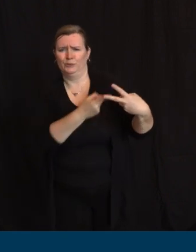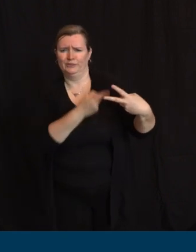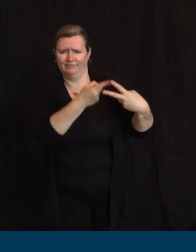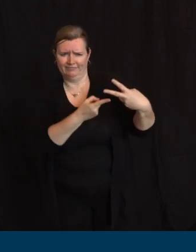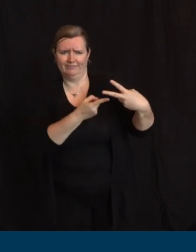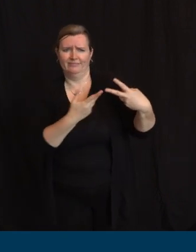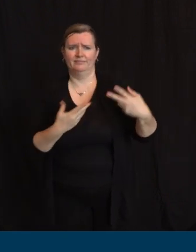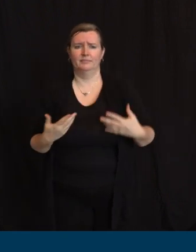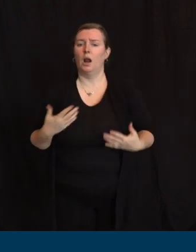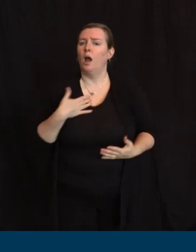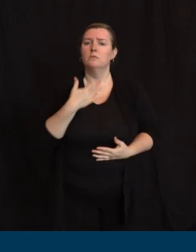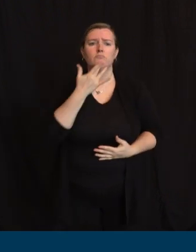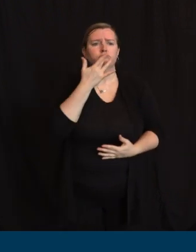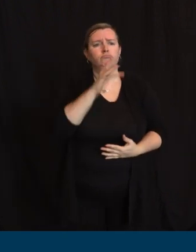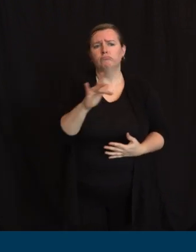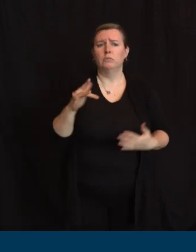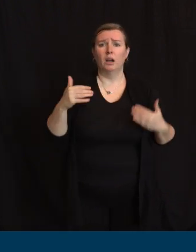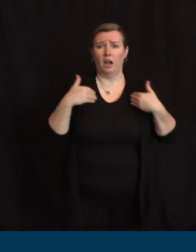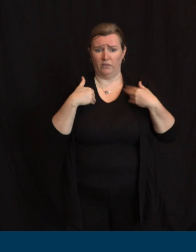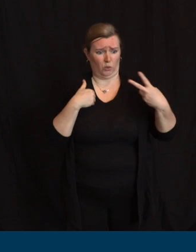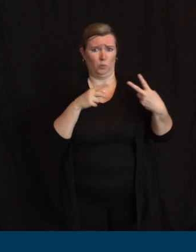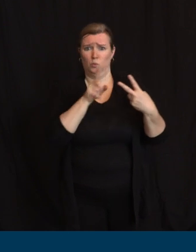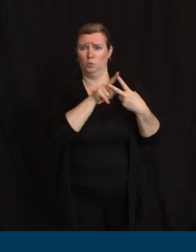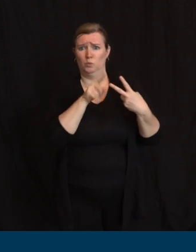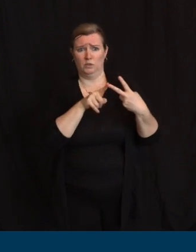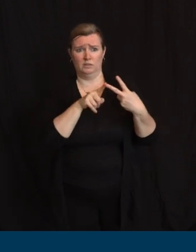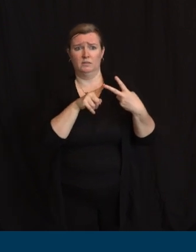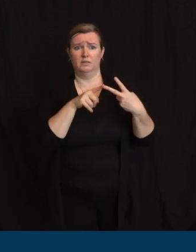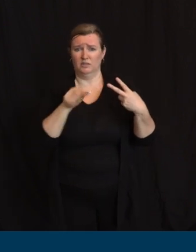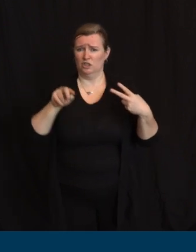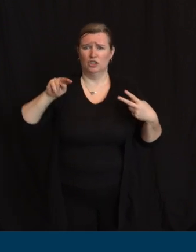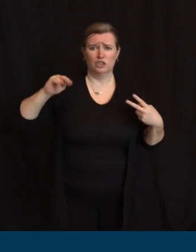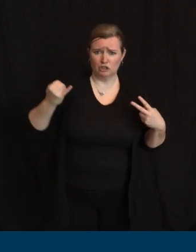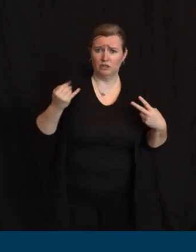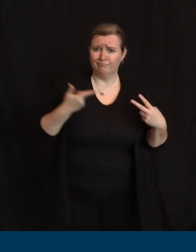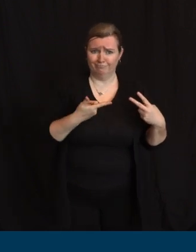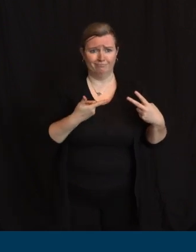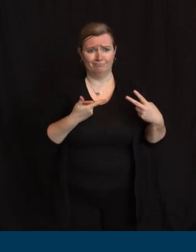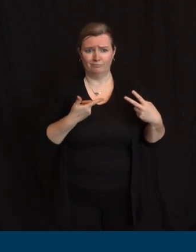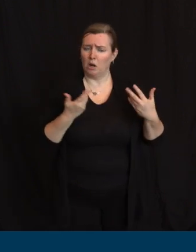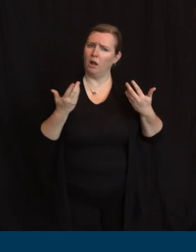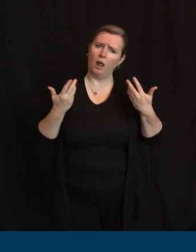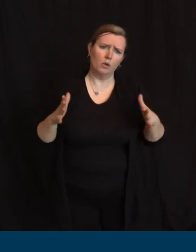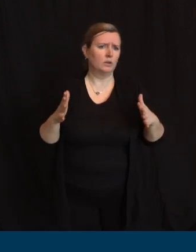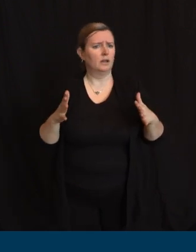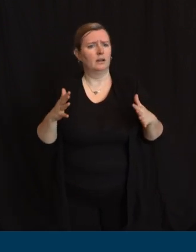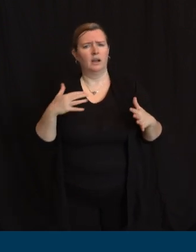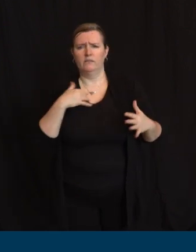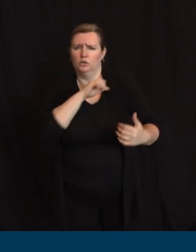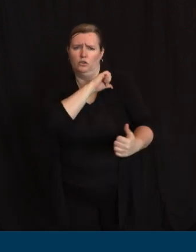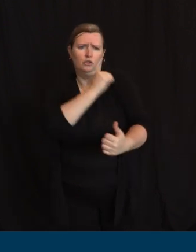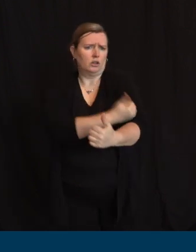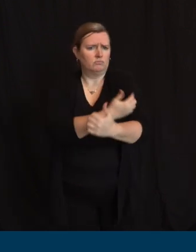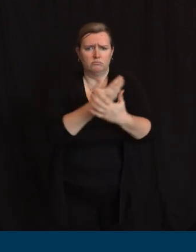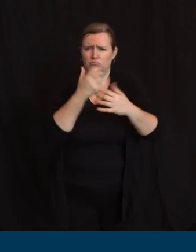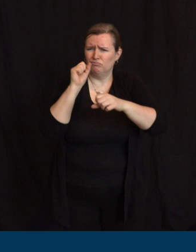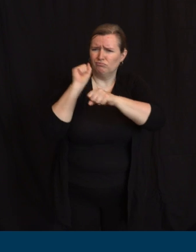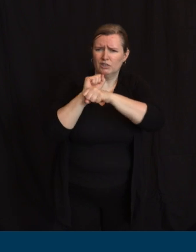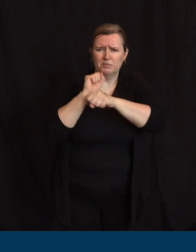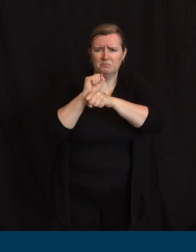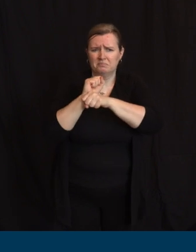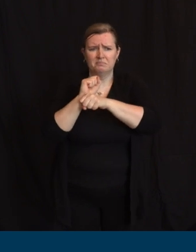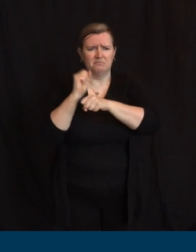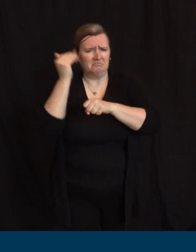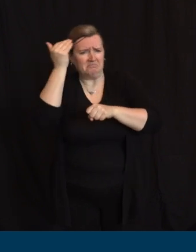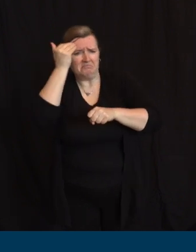have 2 folks like this in New Jersey to begin with, already in positions of authority in both the foundation